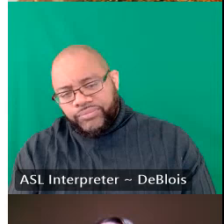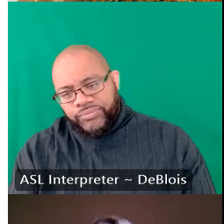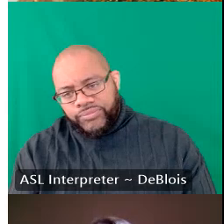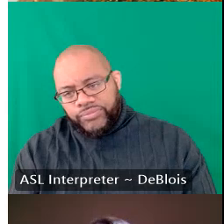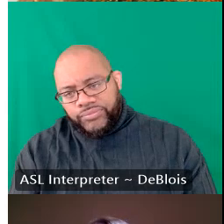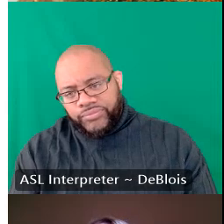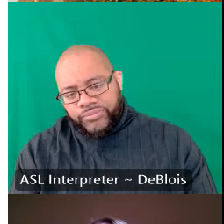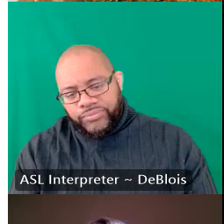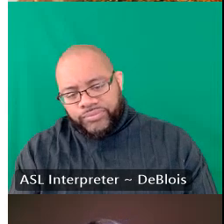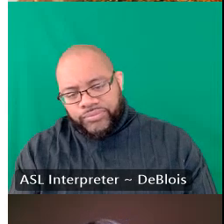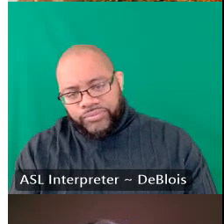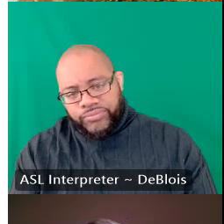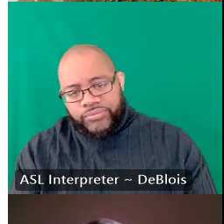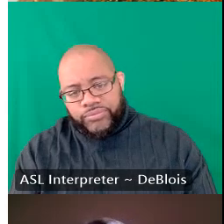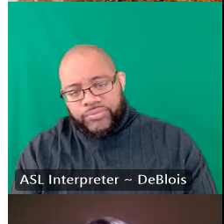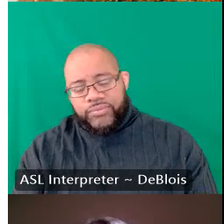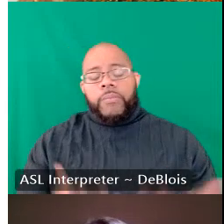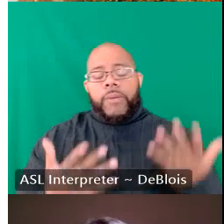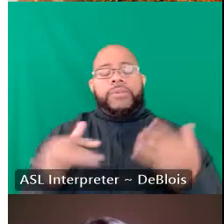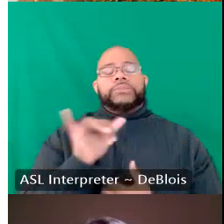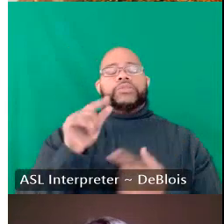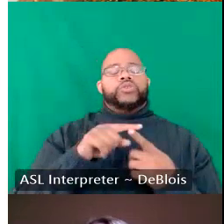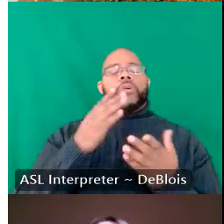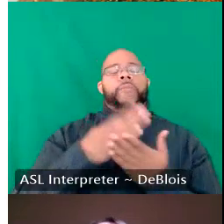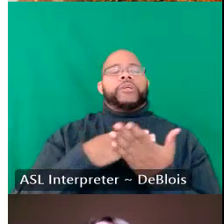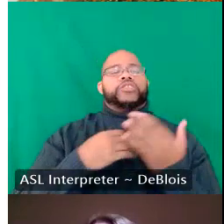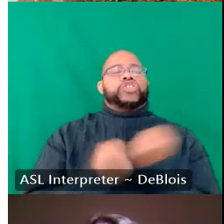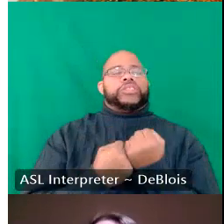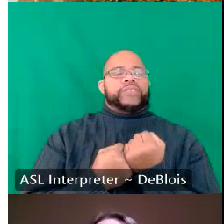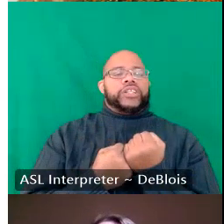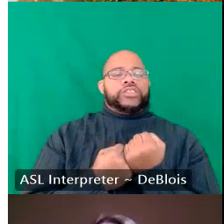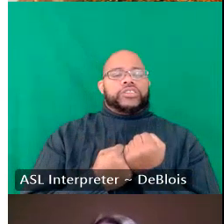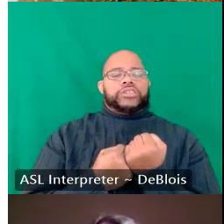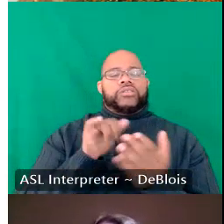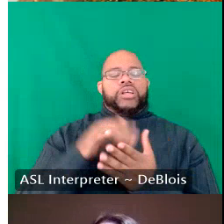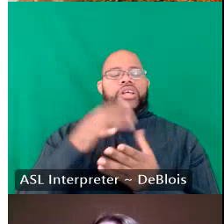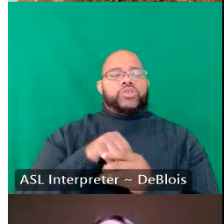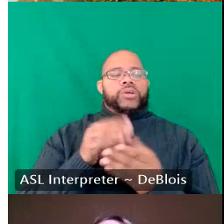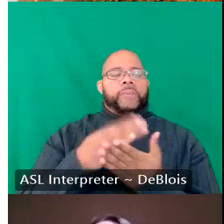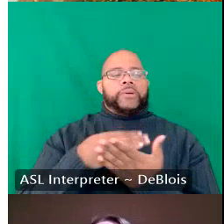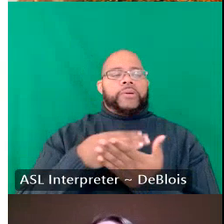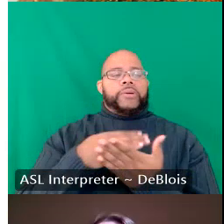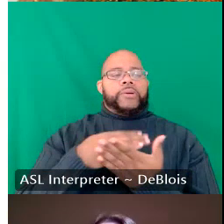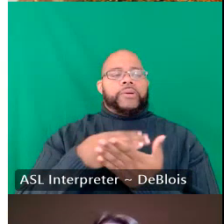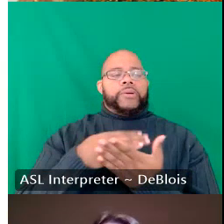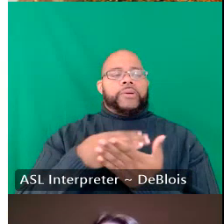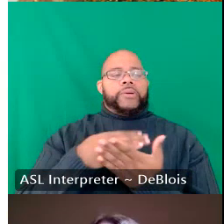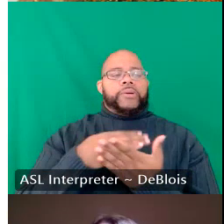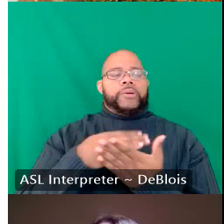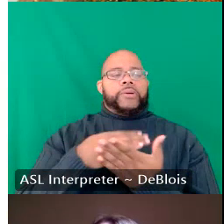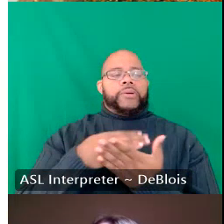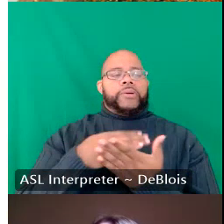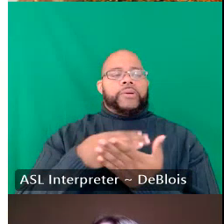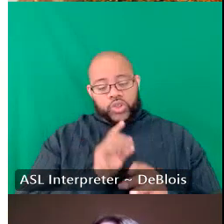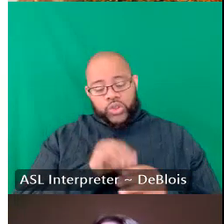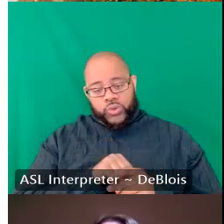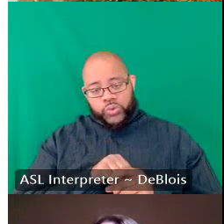And it may be very similar to a budget justification, right? That includes a budget justification that also